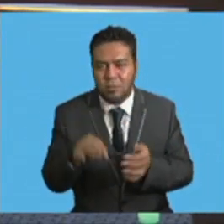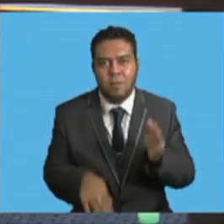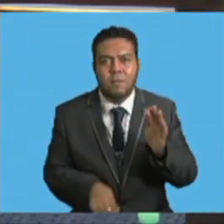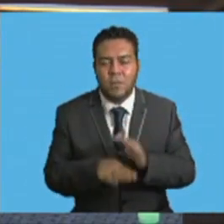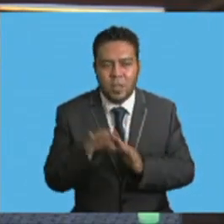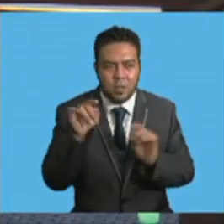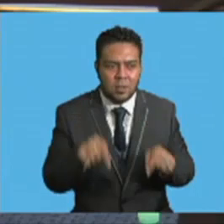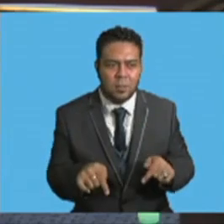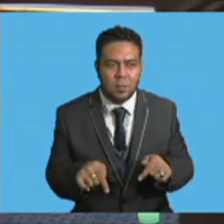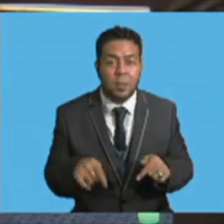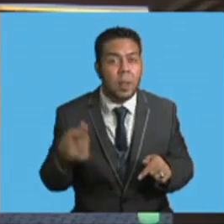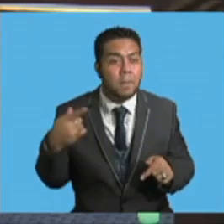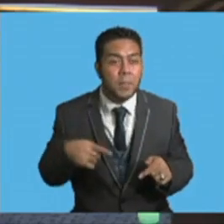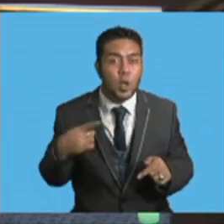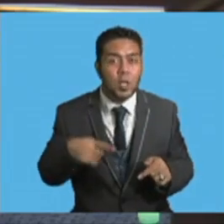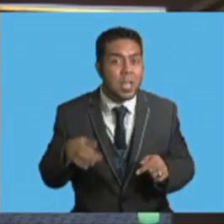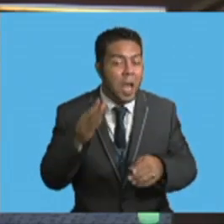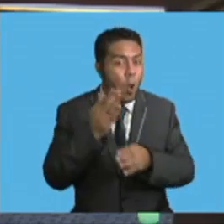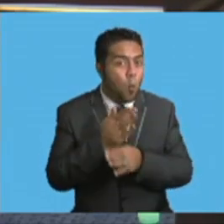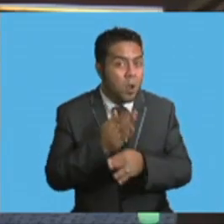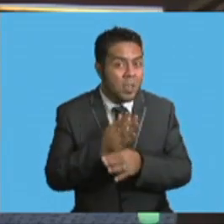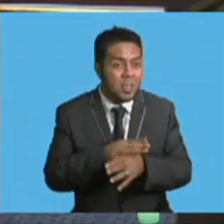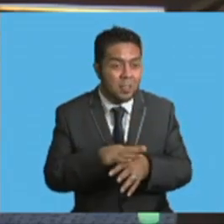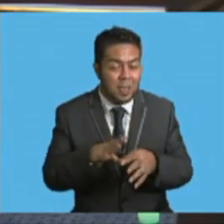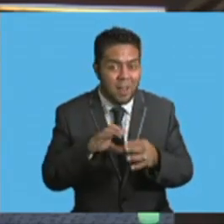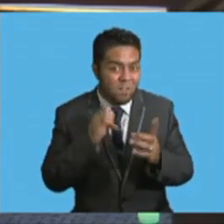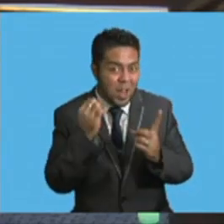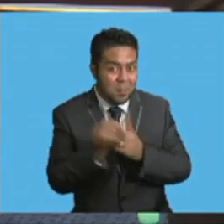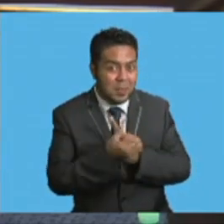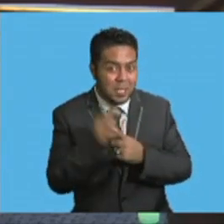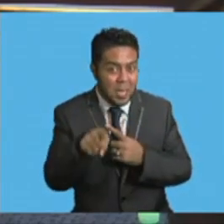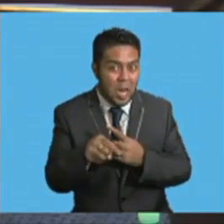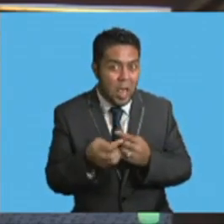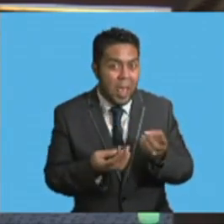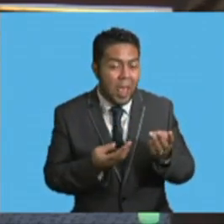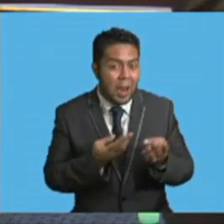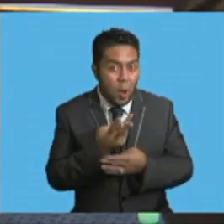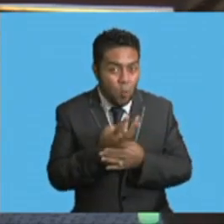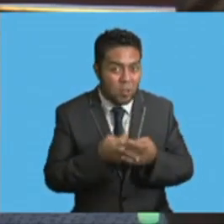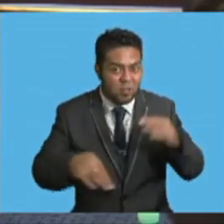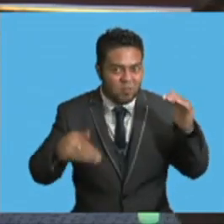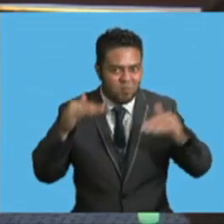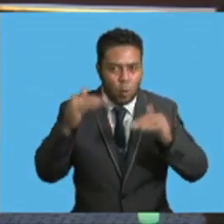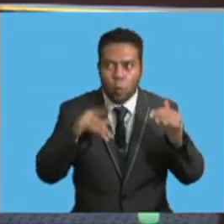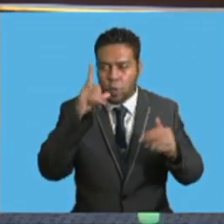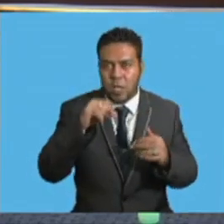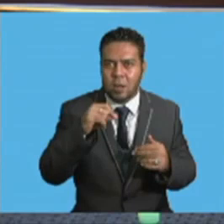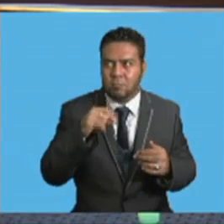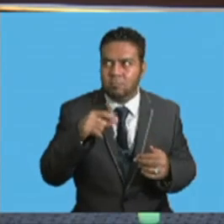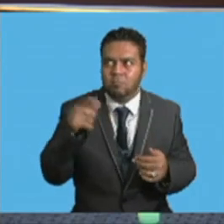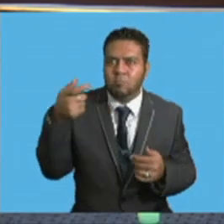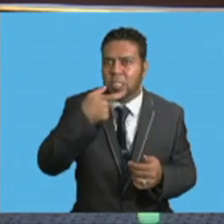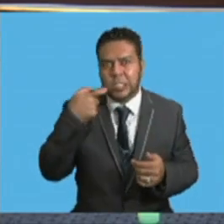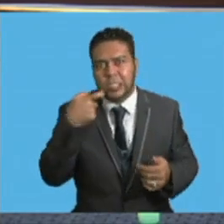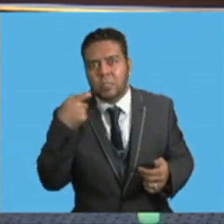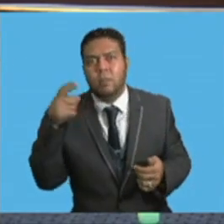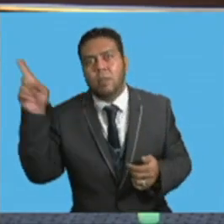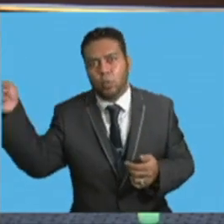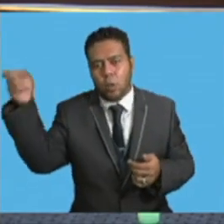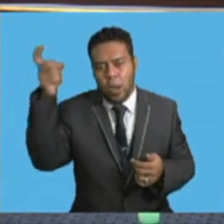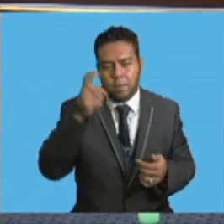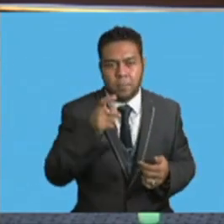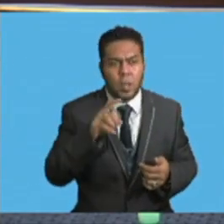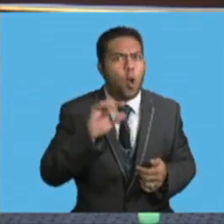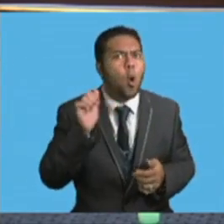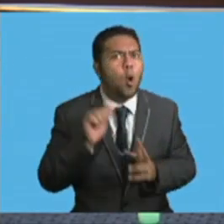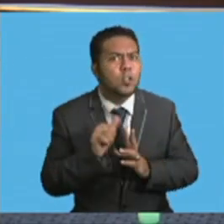previously. And because our working conditions and the salaries are competitive, we are able to attract them. Also, a